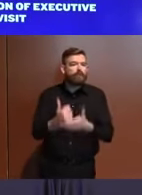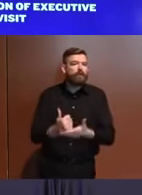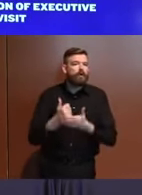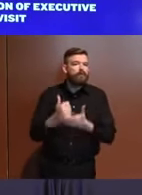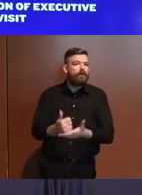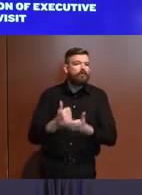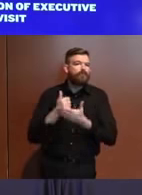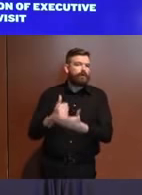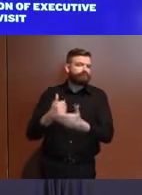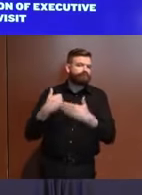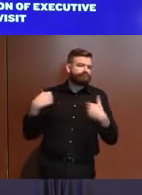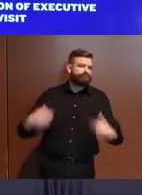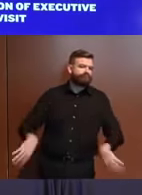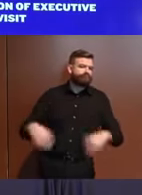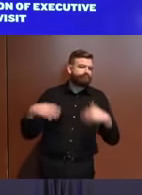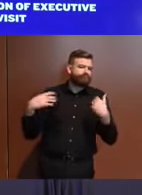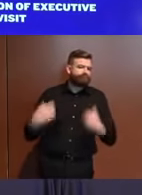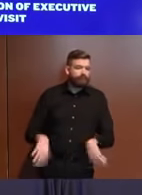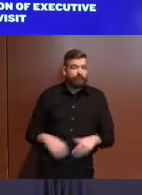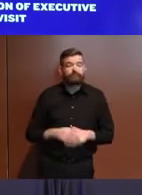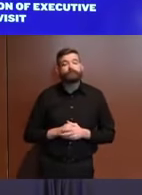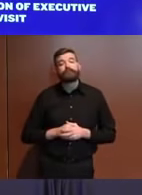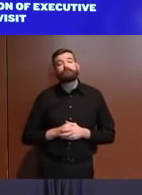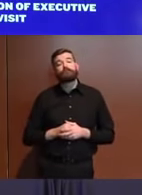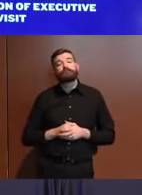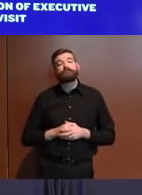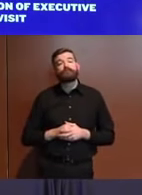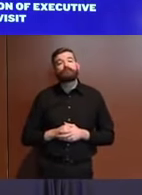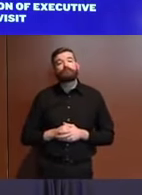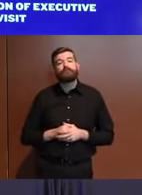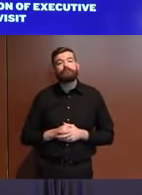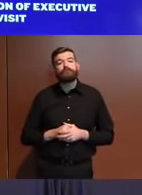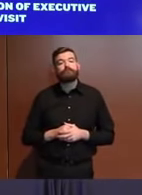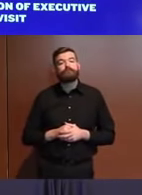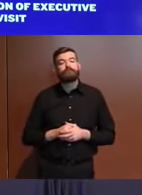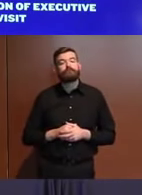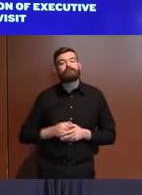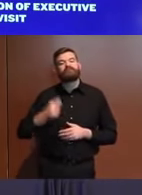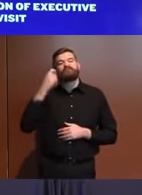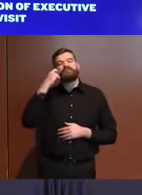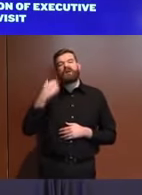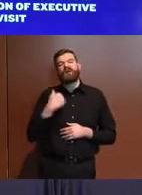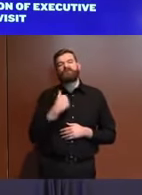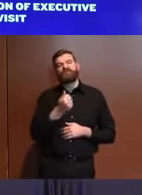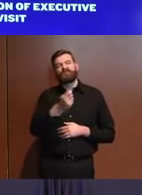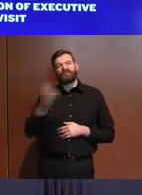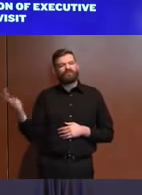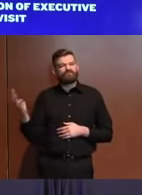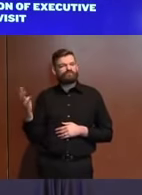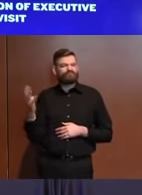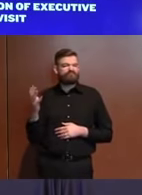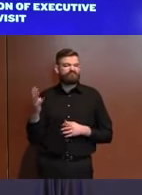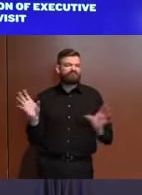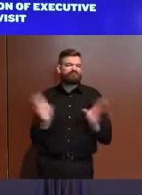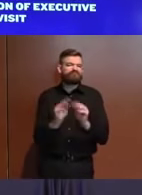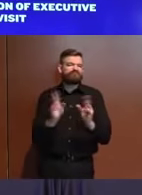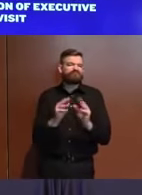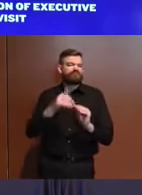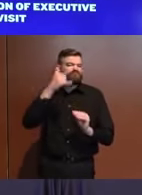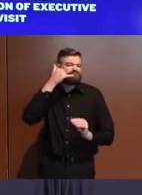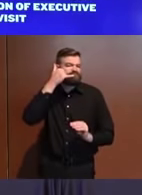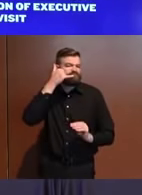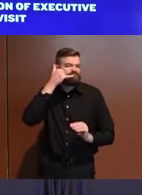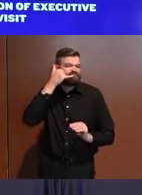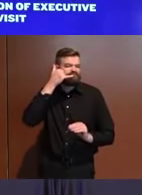a couple of group calls, in each case with Judy, I might add, among others. yesterday. I think